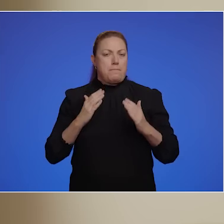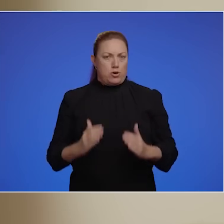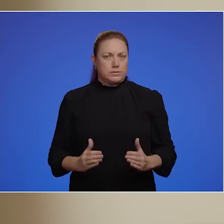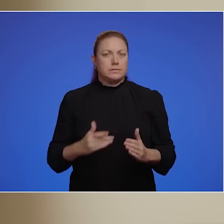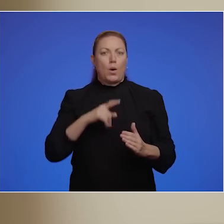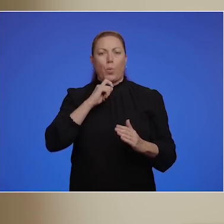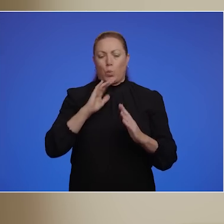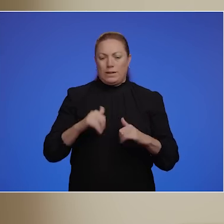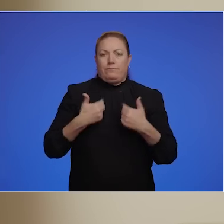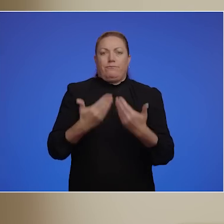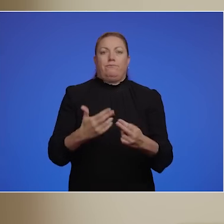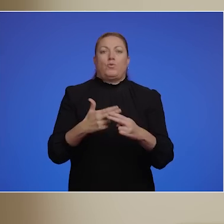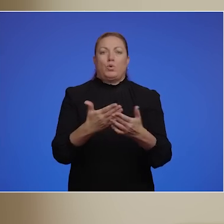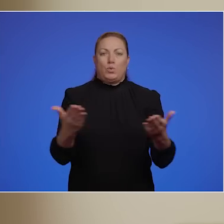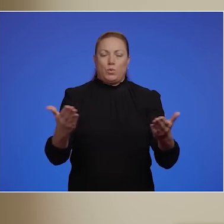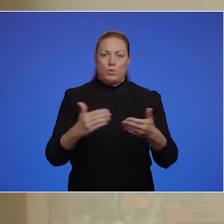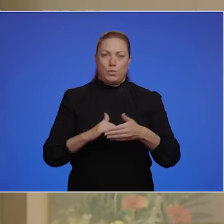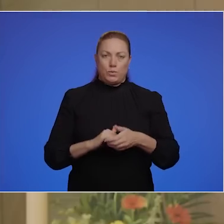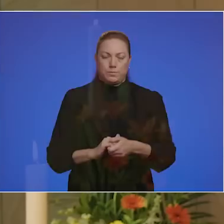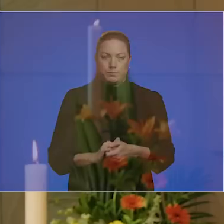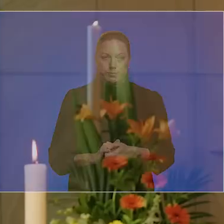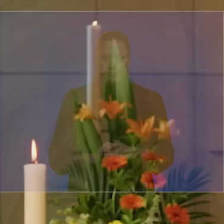body, which will be given up for you."